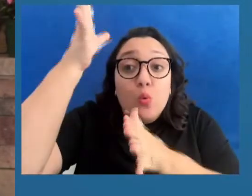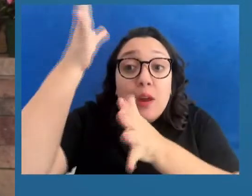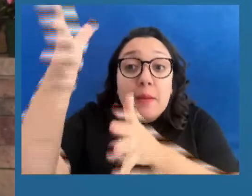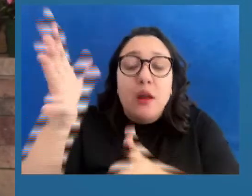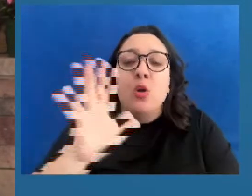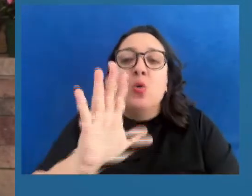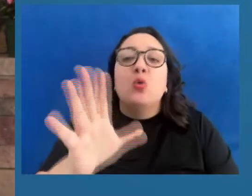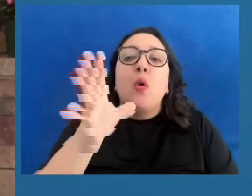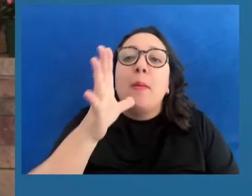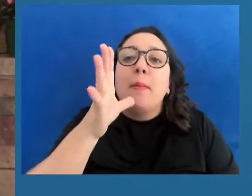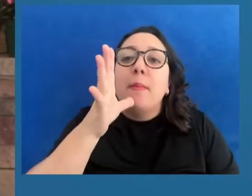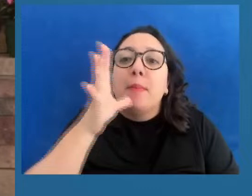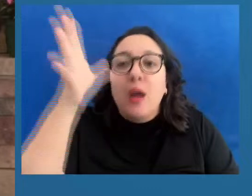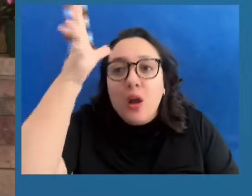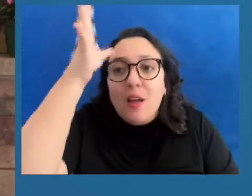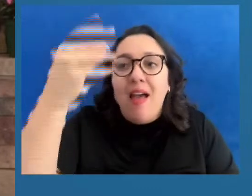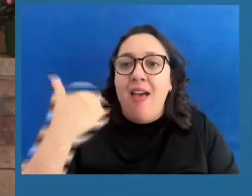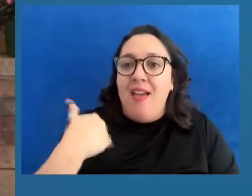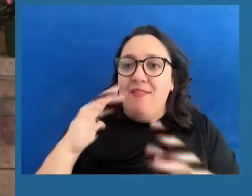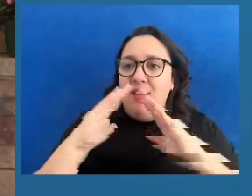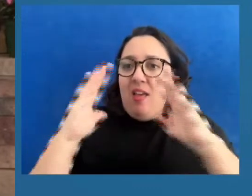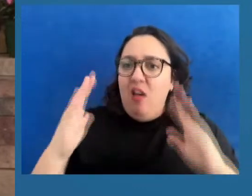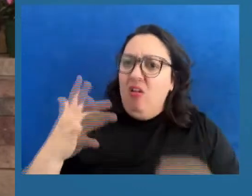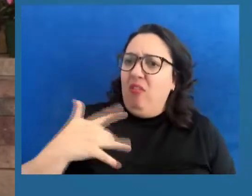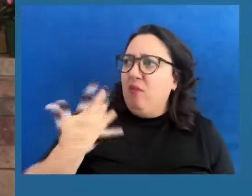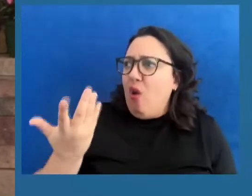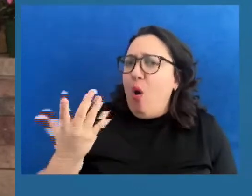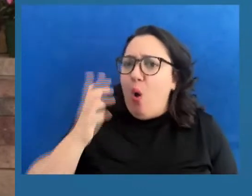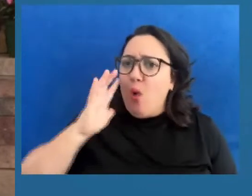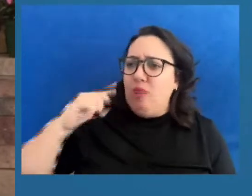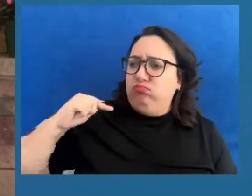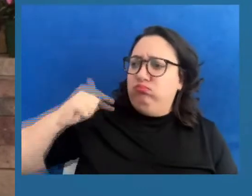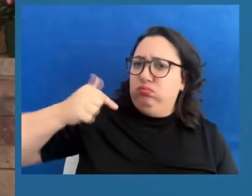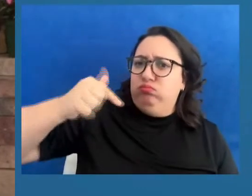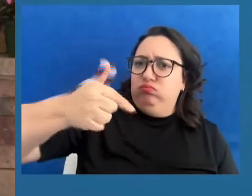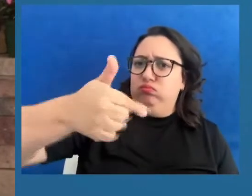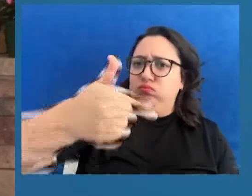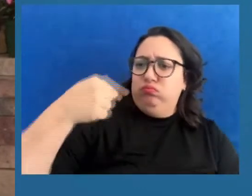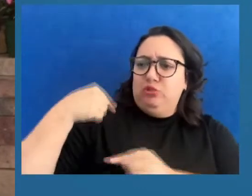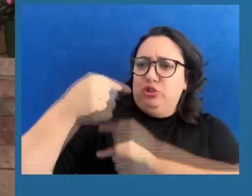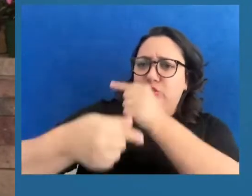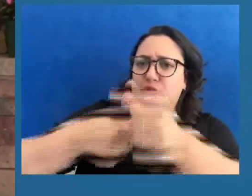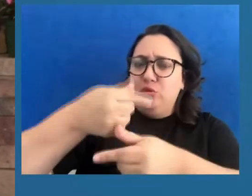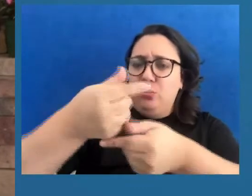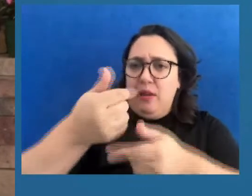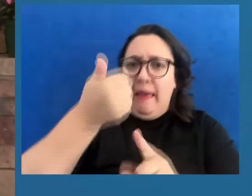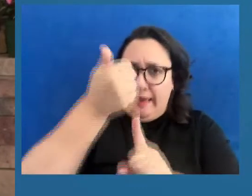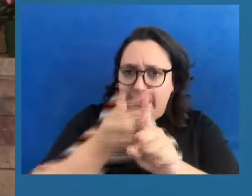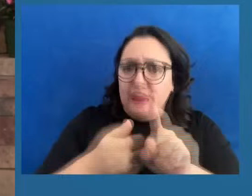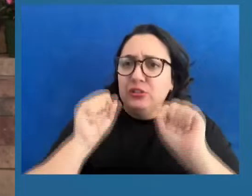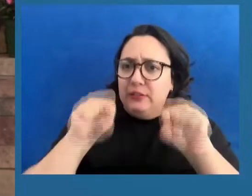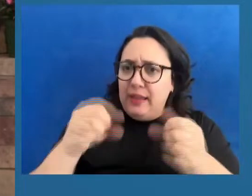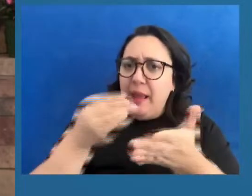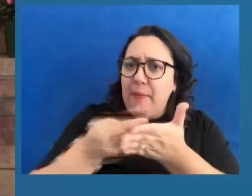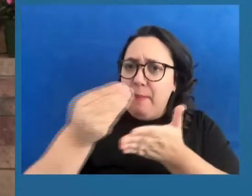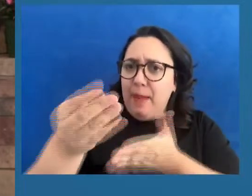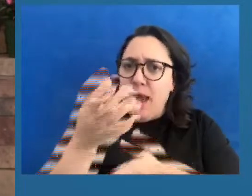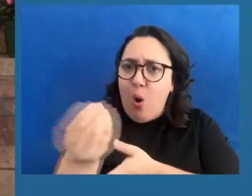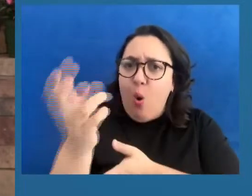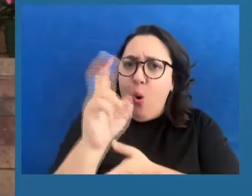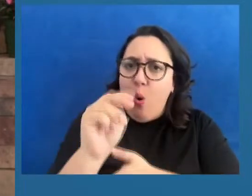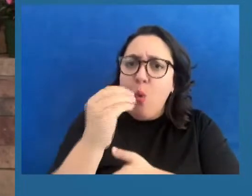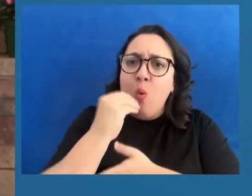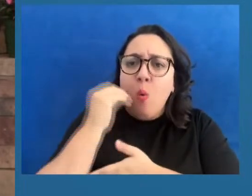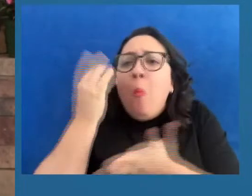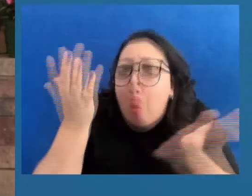expectation was that every generation would be able to have the power, the ability to buy their own home. Yes, it's going to be a struggle.